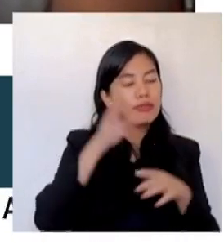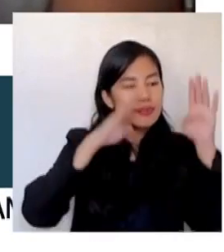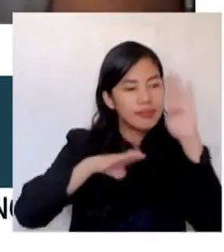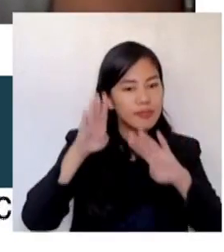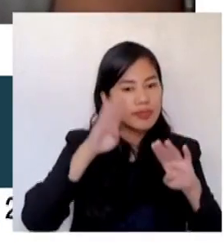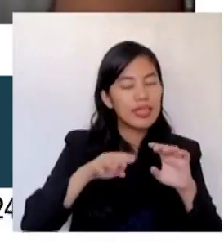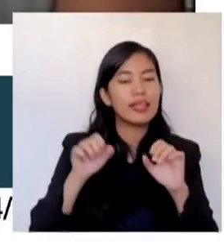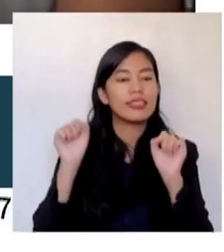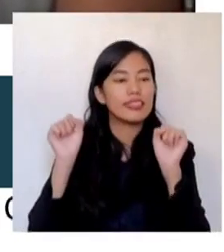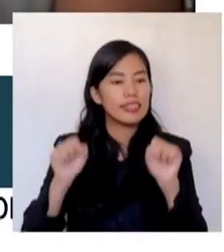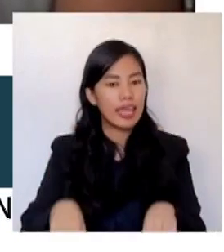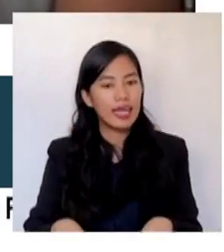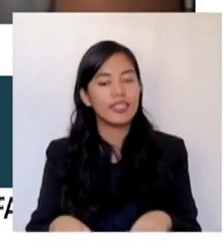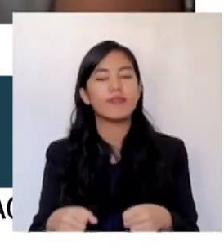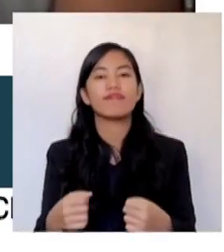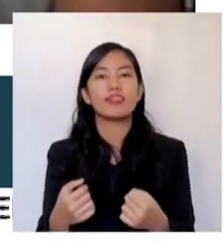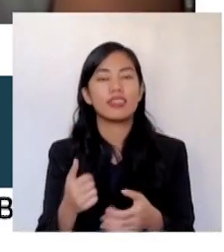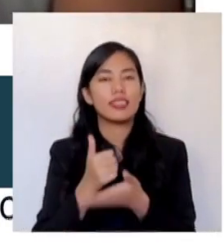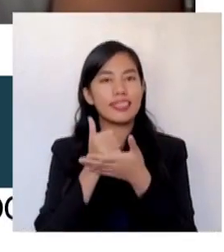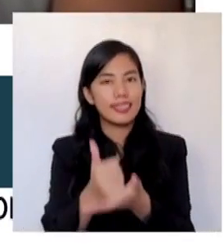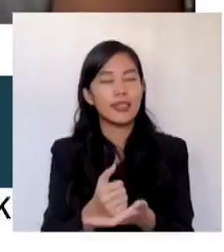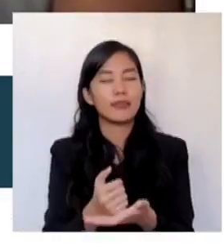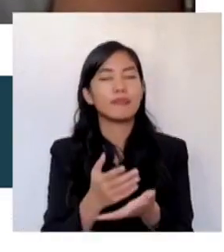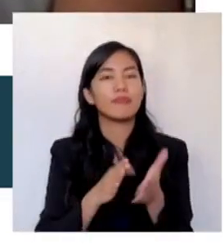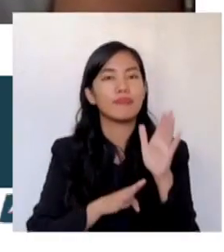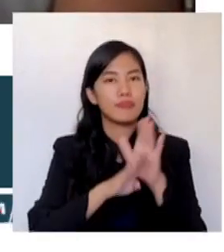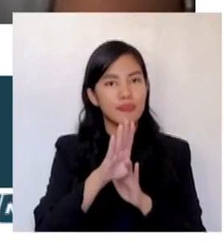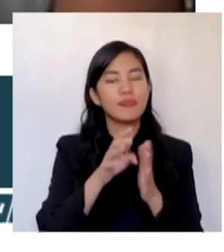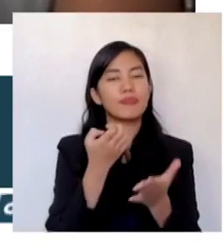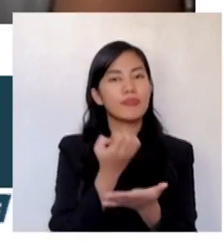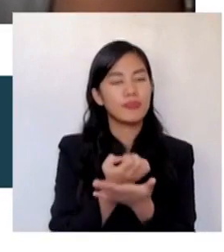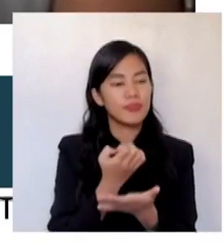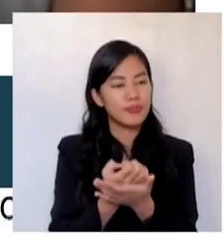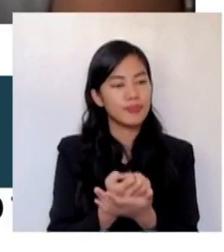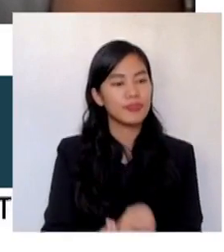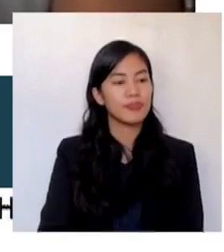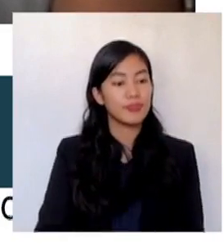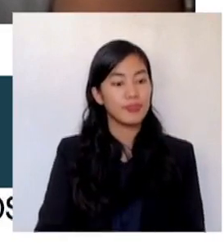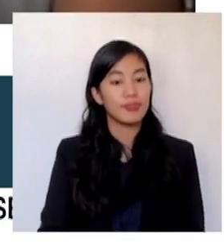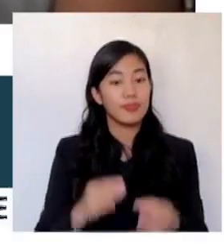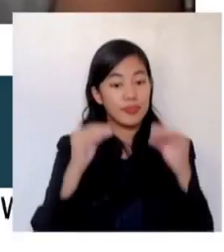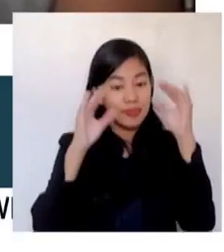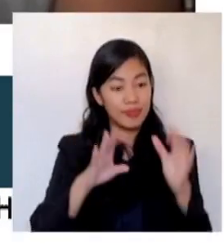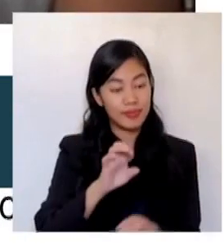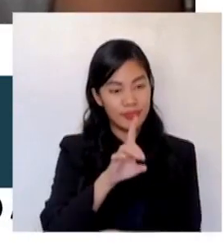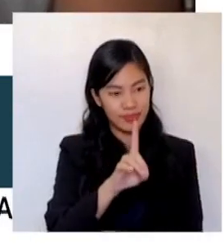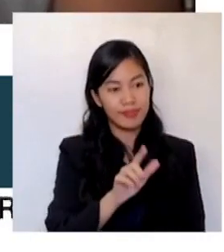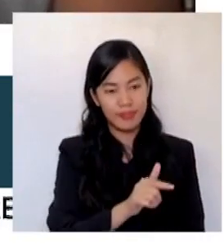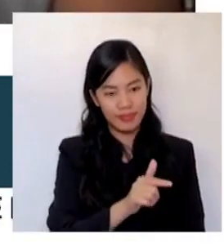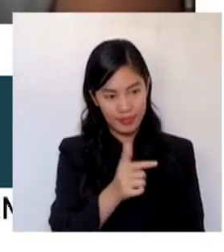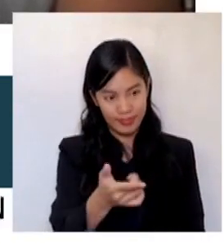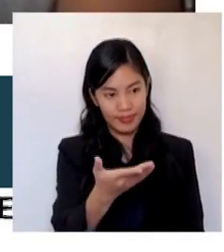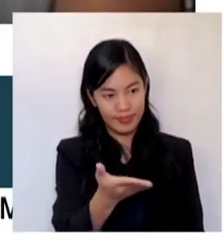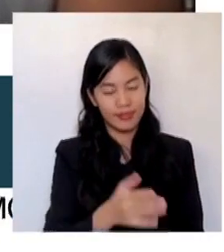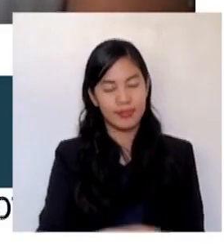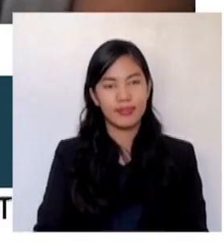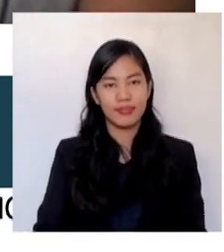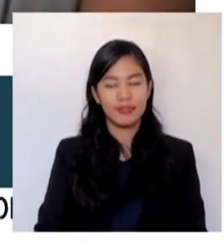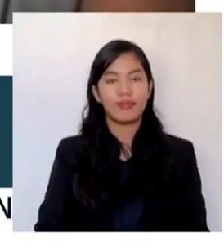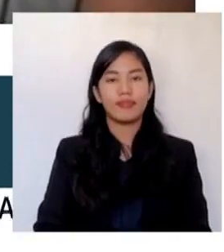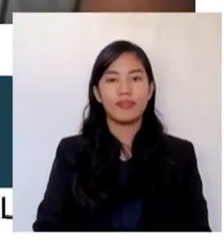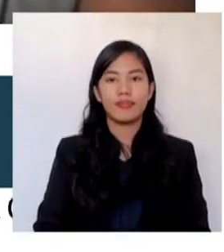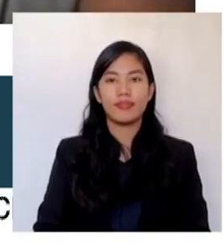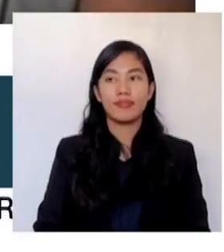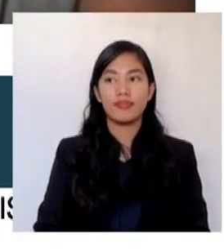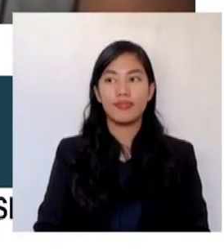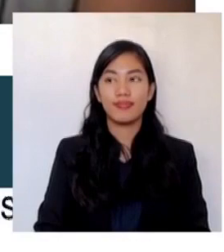the path of economic recovery. Your thoughts on these, gentlemen. Let's go with Professor Ed, and then we end with Dean Tony. Go ahead. Well, based on the answers